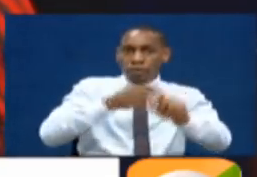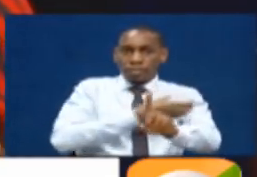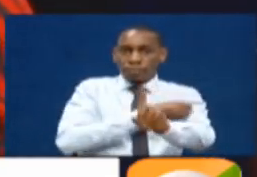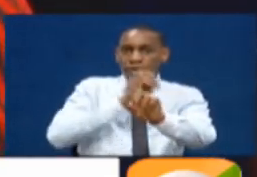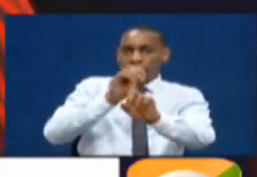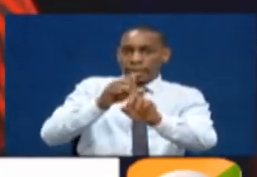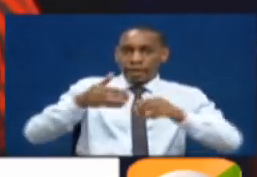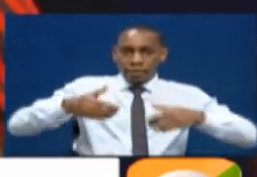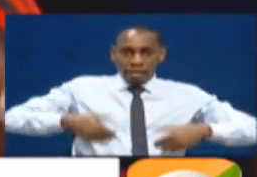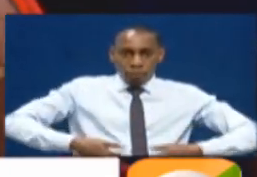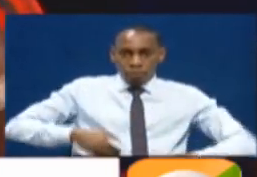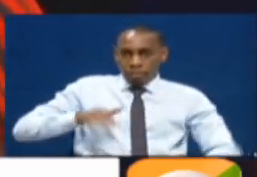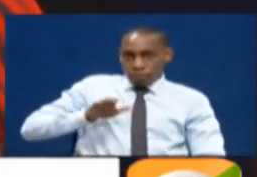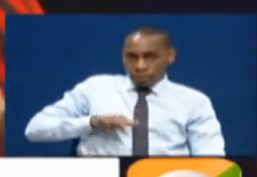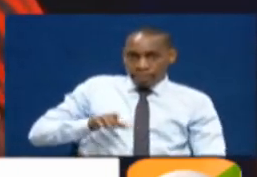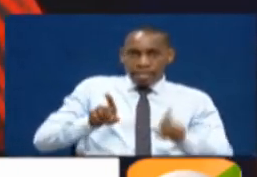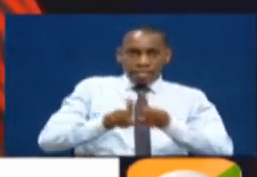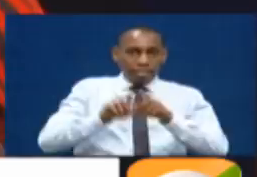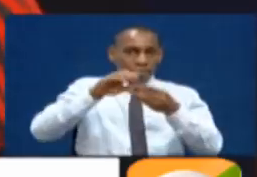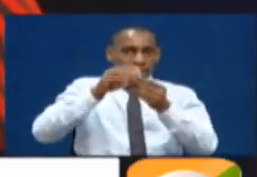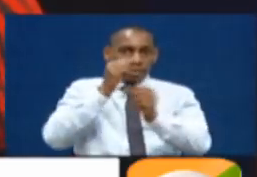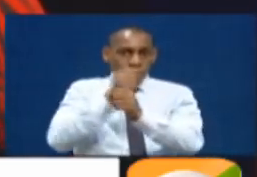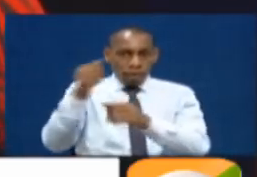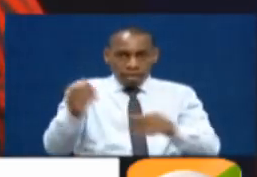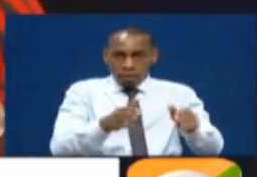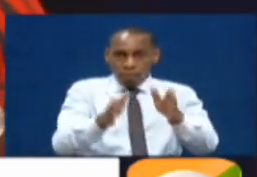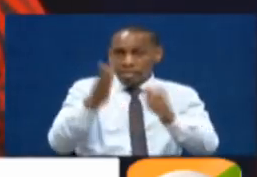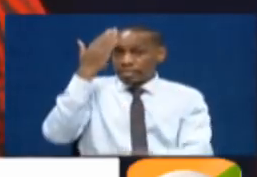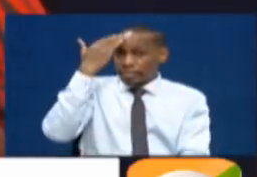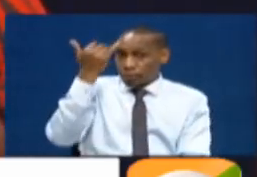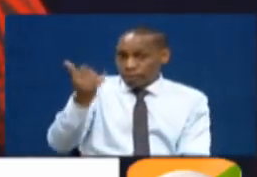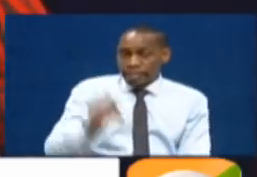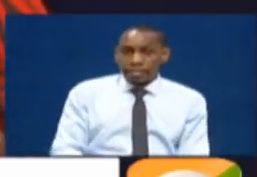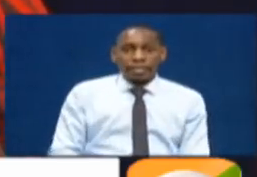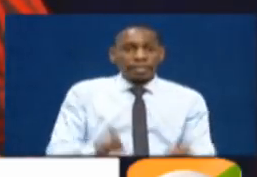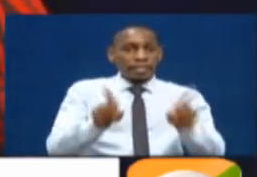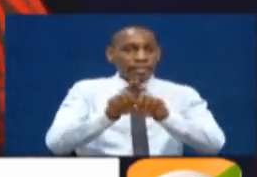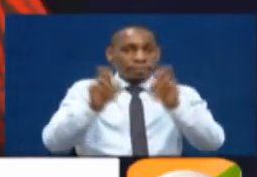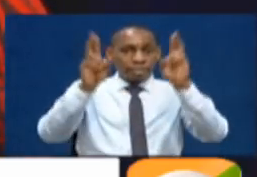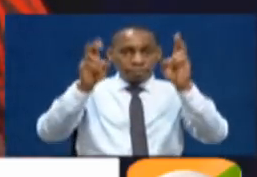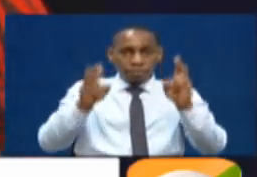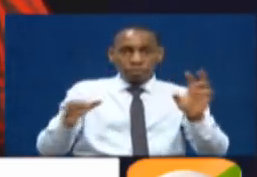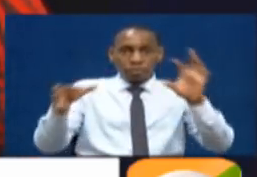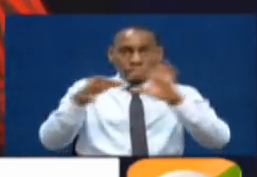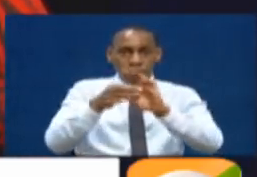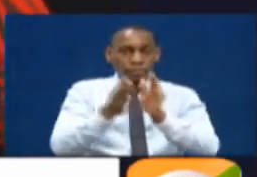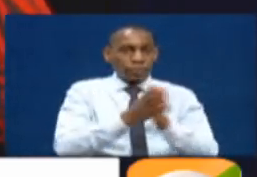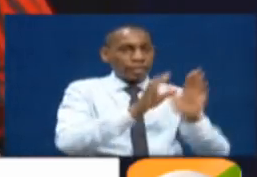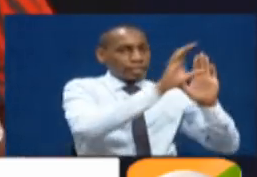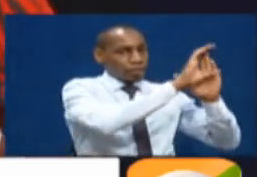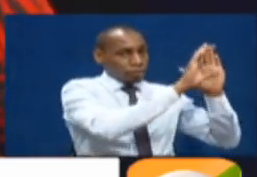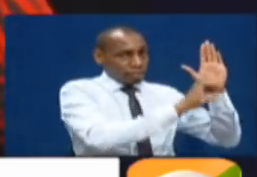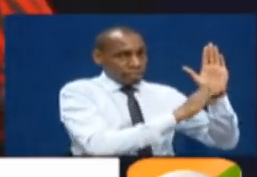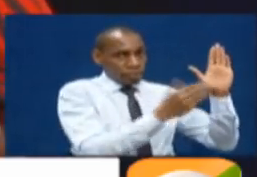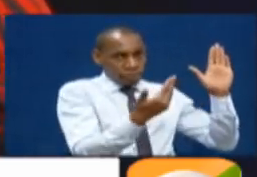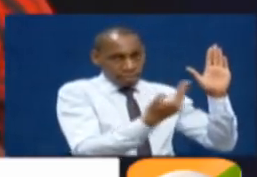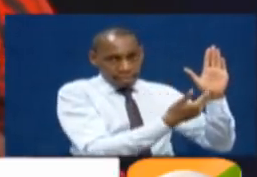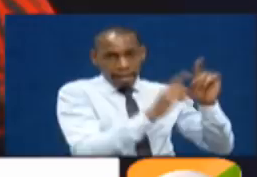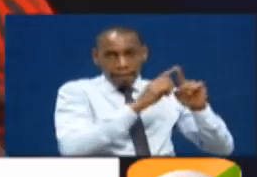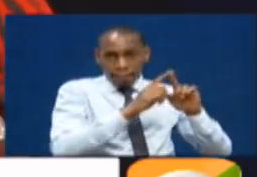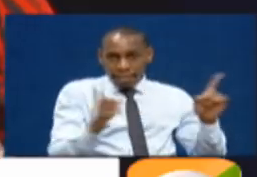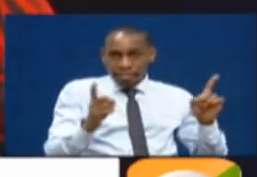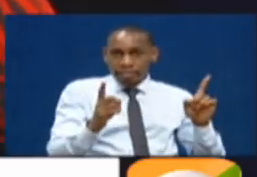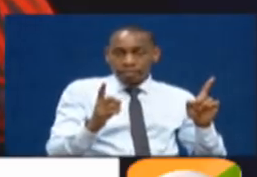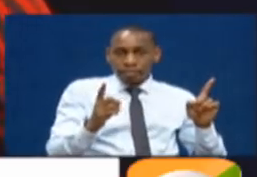youth women? How do we create job opportunities? Because these are issues well entrenched within the constitution. But you find each and